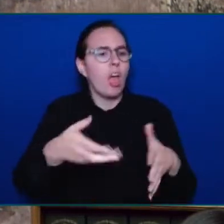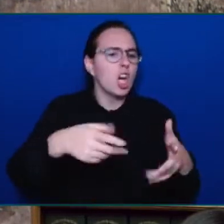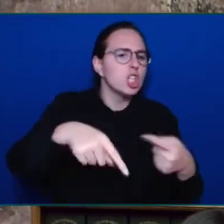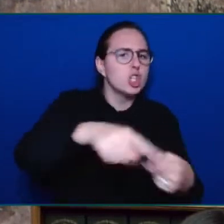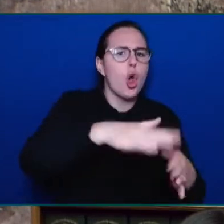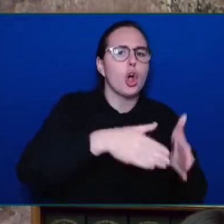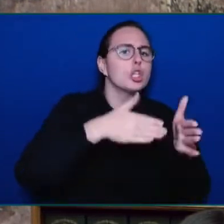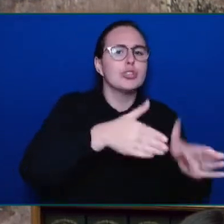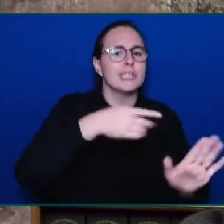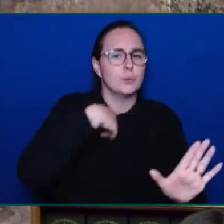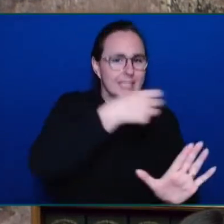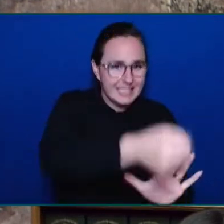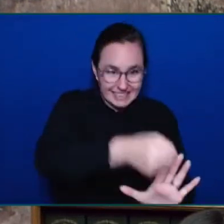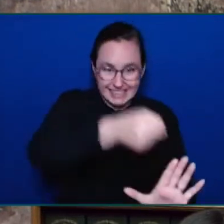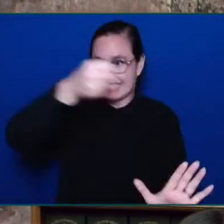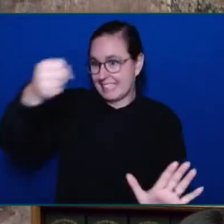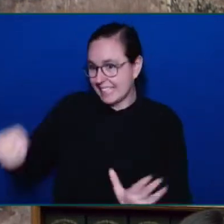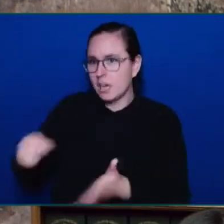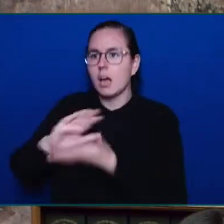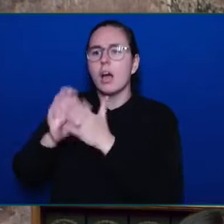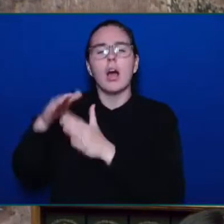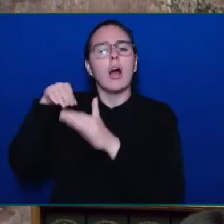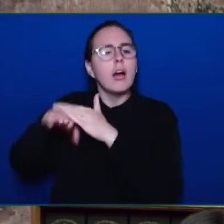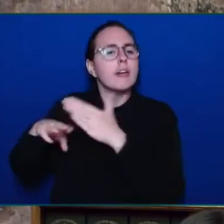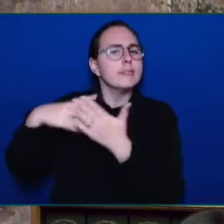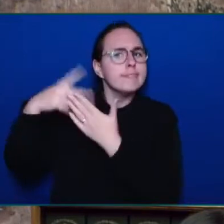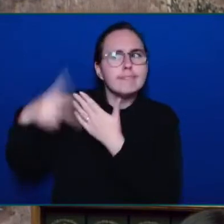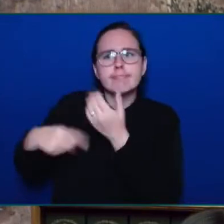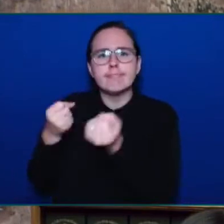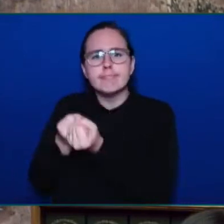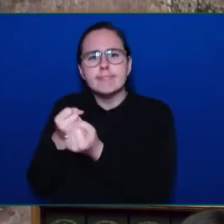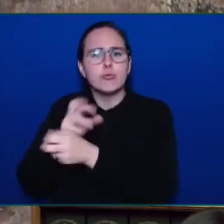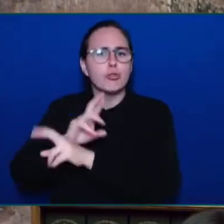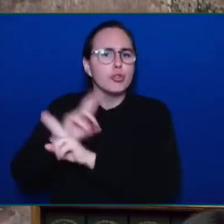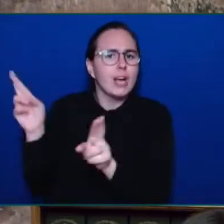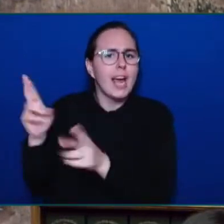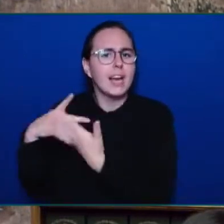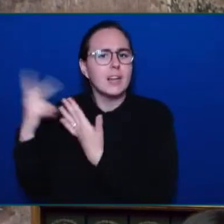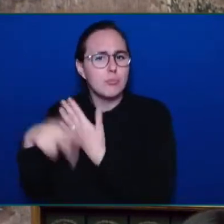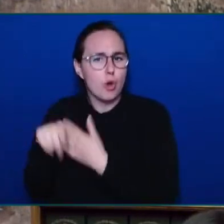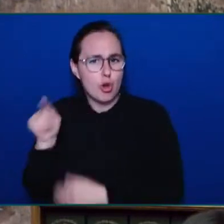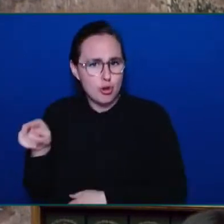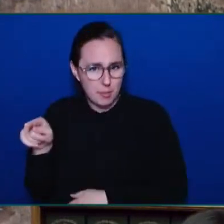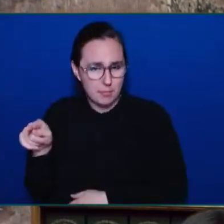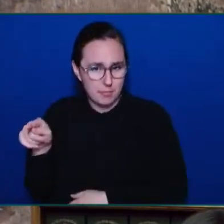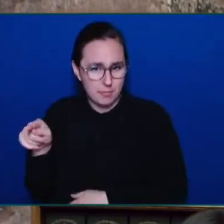was something that they called for, Honourable Speaker, which was put in place, where action was taken by this government.